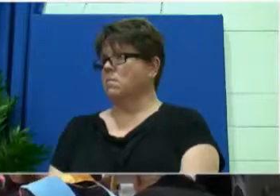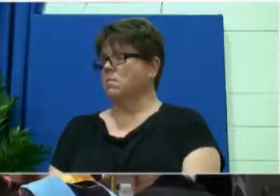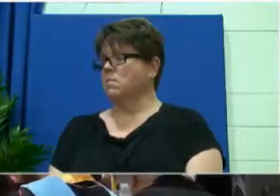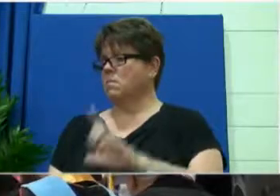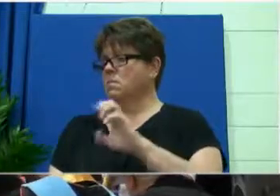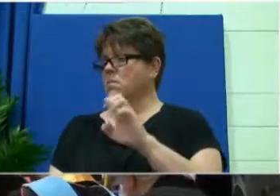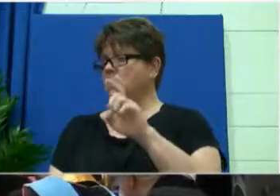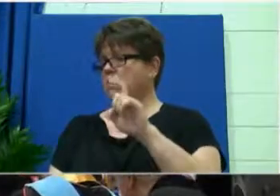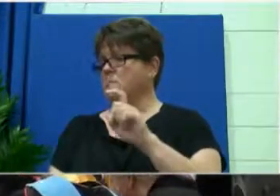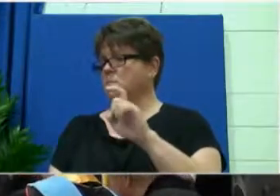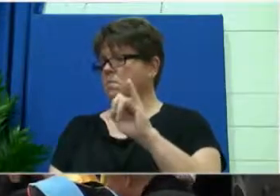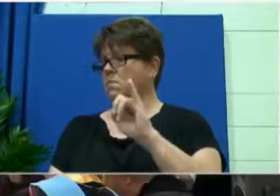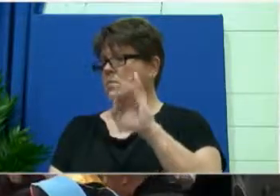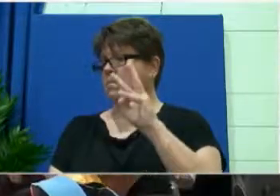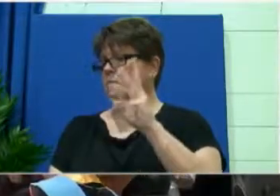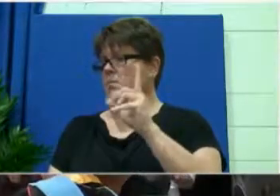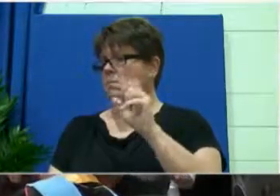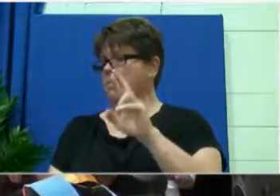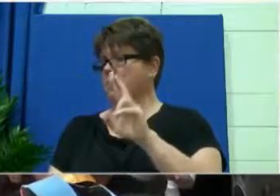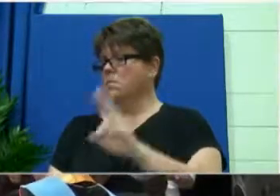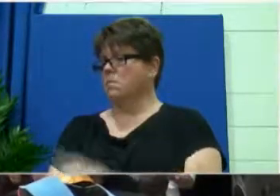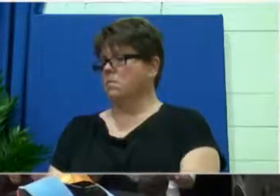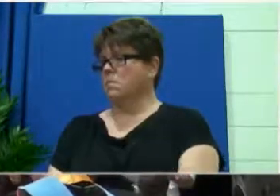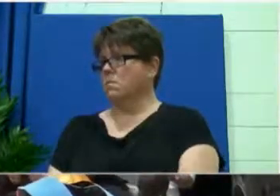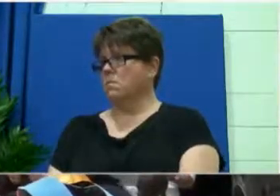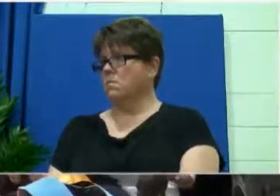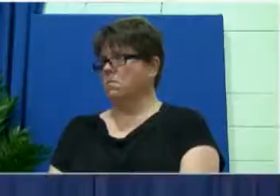Lexi Ann Wilder, Certificate in Dental Assisting.